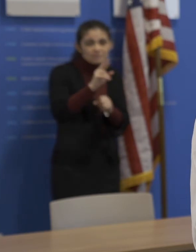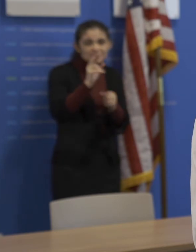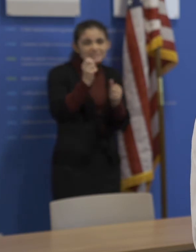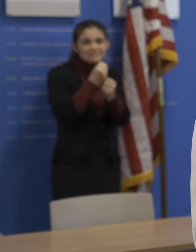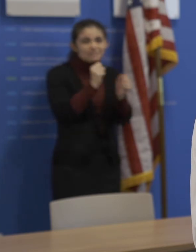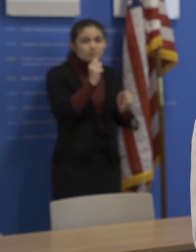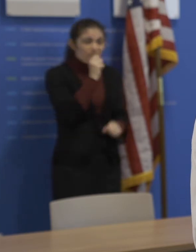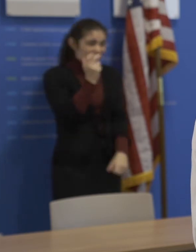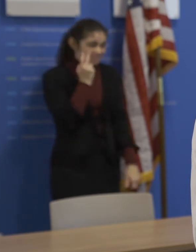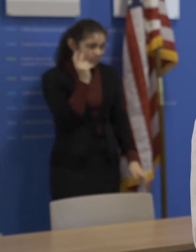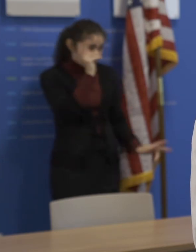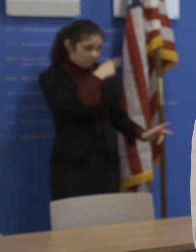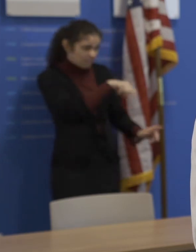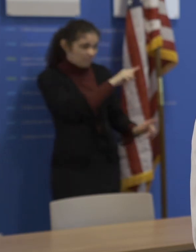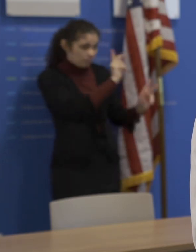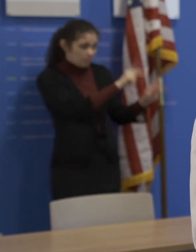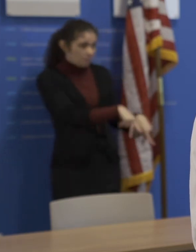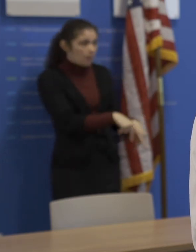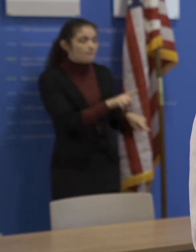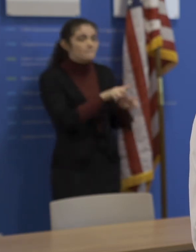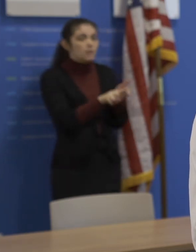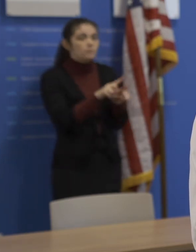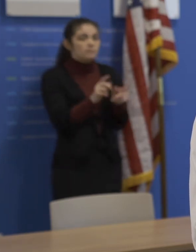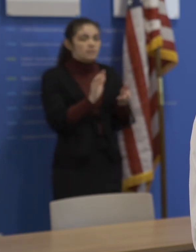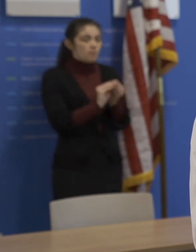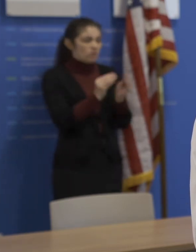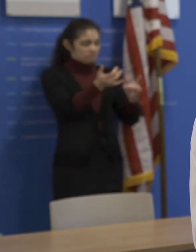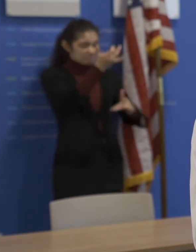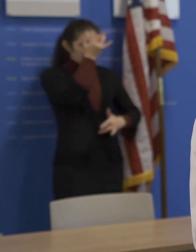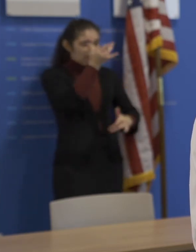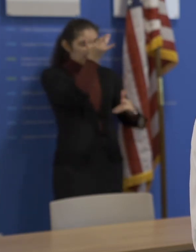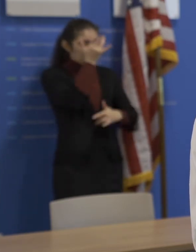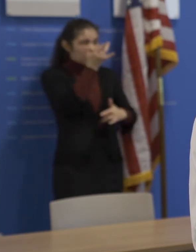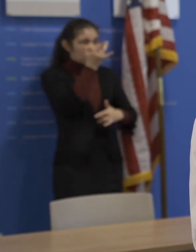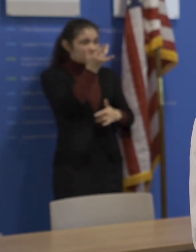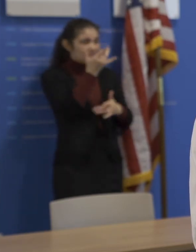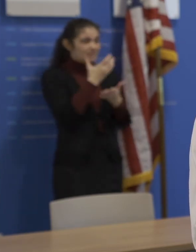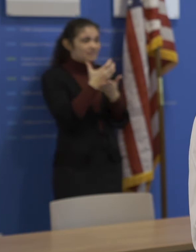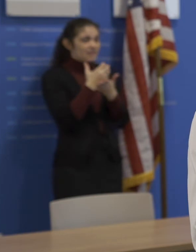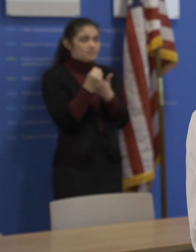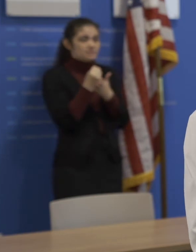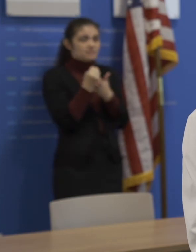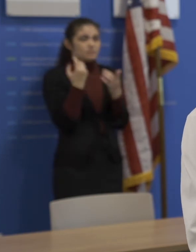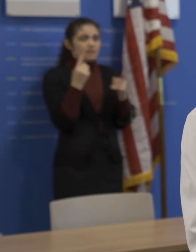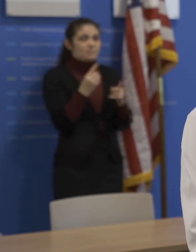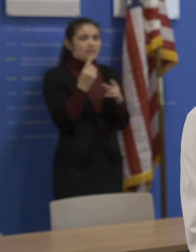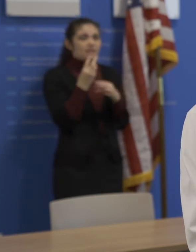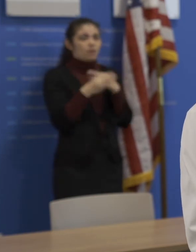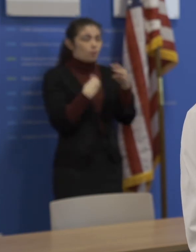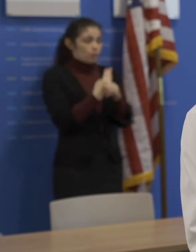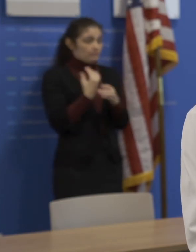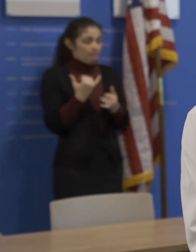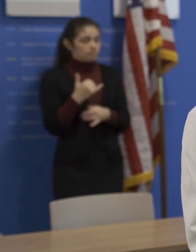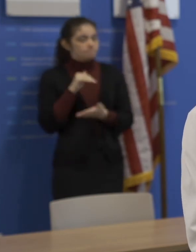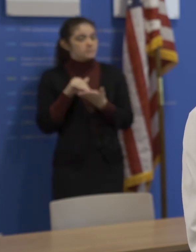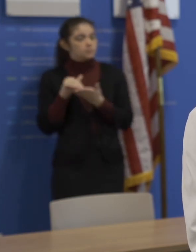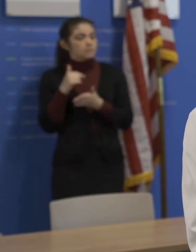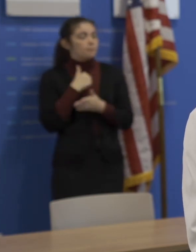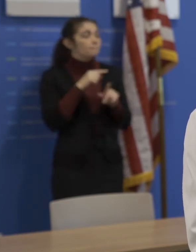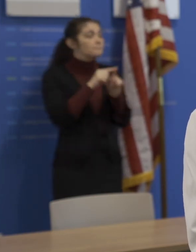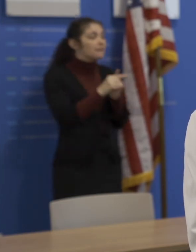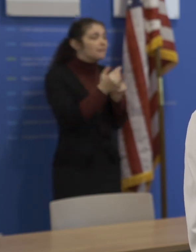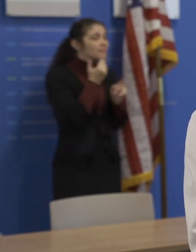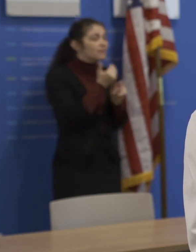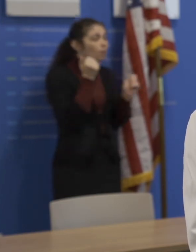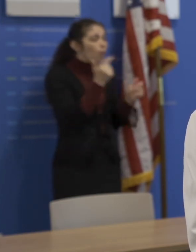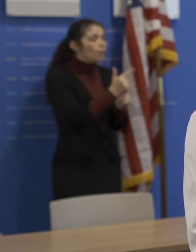don't really see them. But without them, we would all be a lot sicker, even in the absence of a pandemic. Excuse me. So I'd like to recognize all